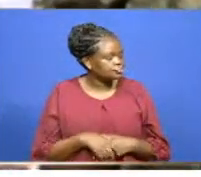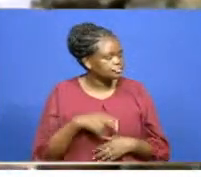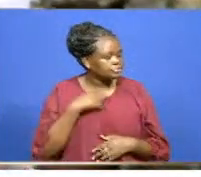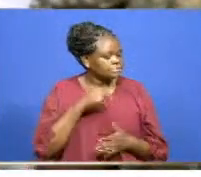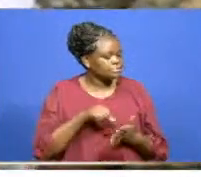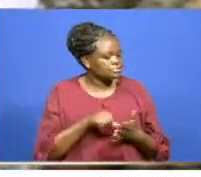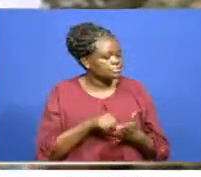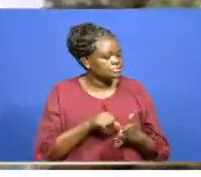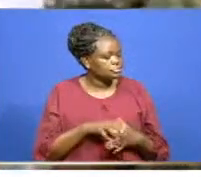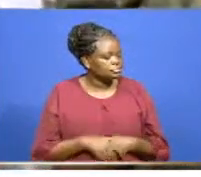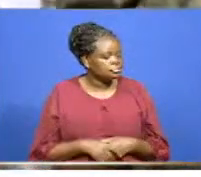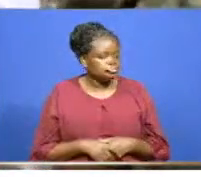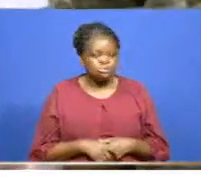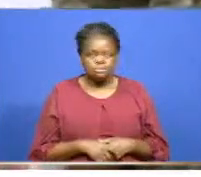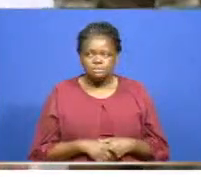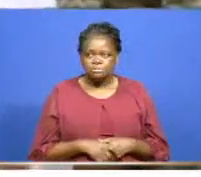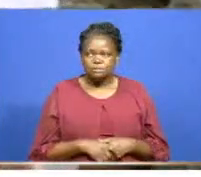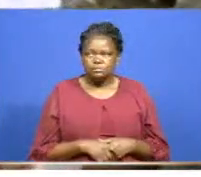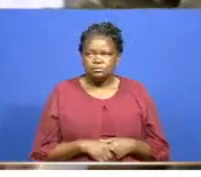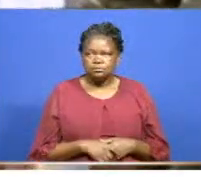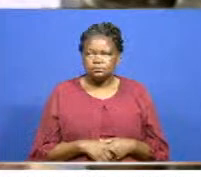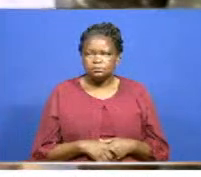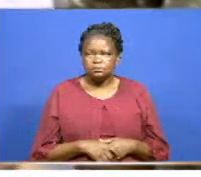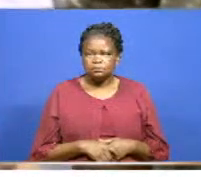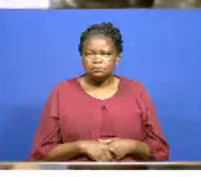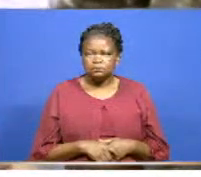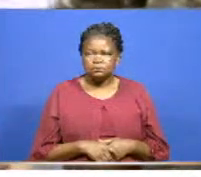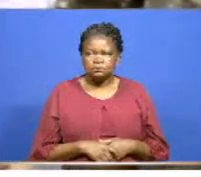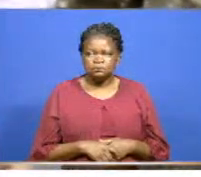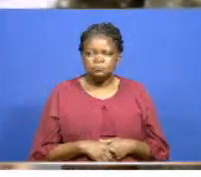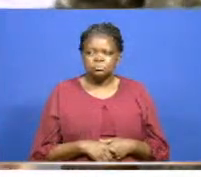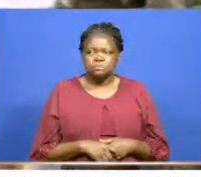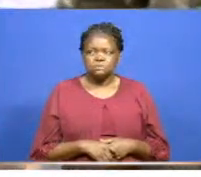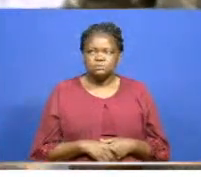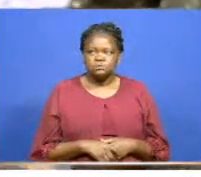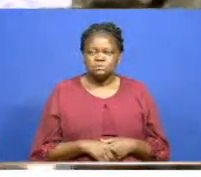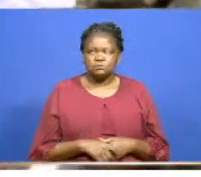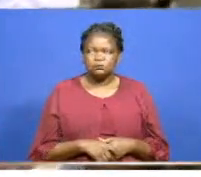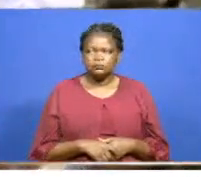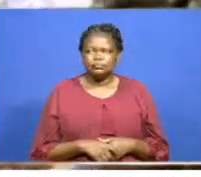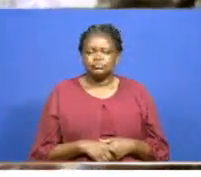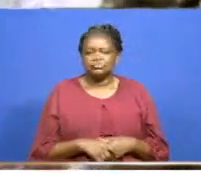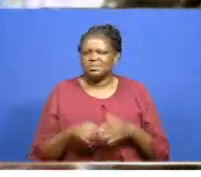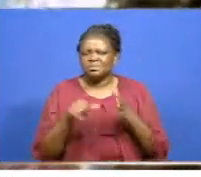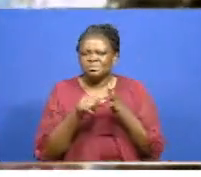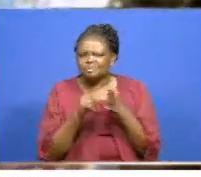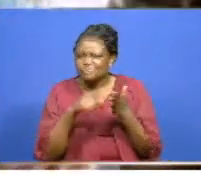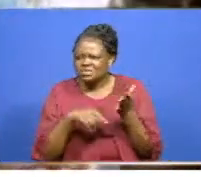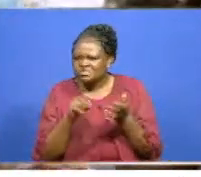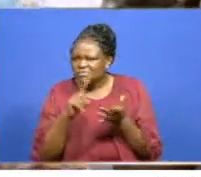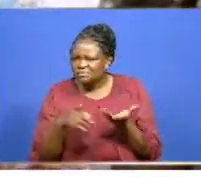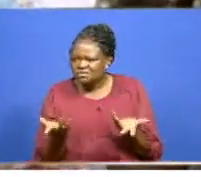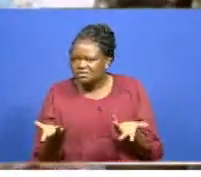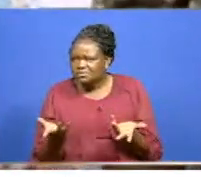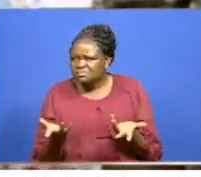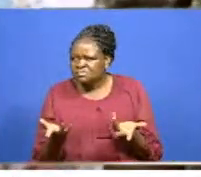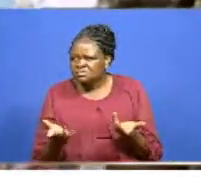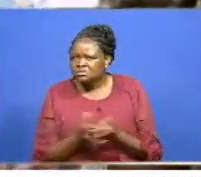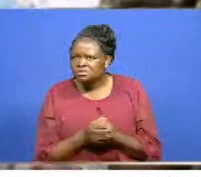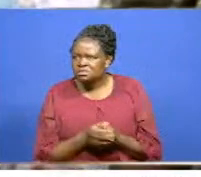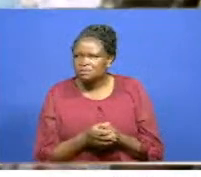doing poaching, found doing poaching. The fines. What's wrong with the fines? How much? What are the fines?